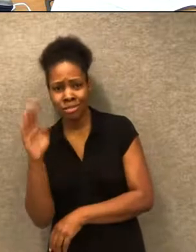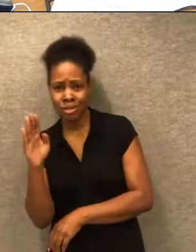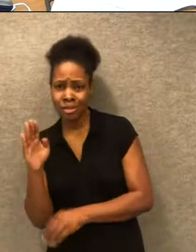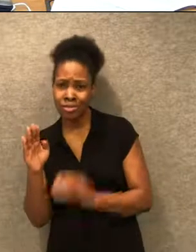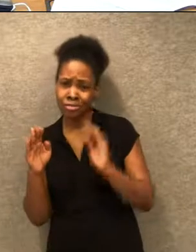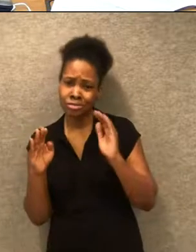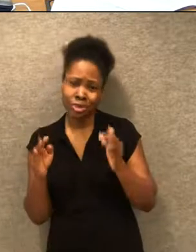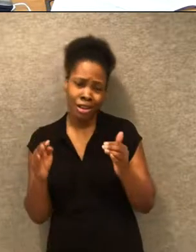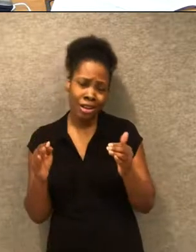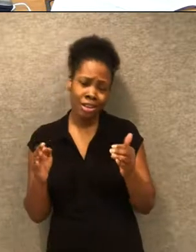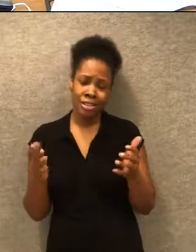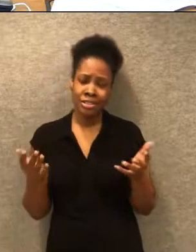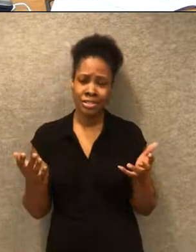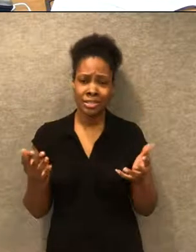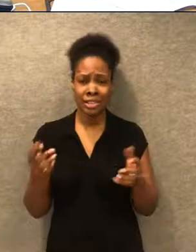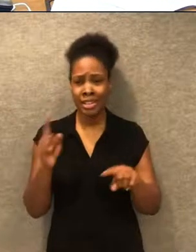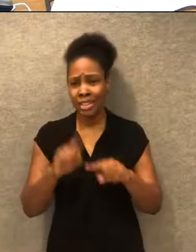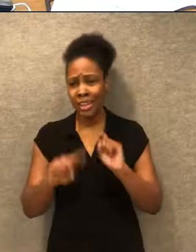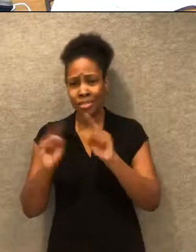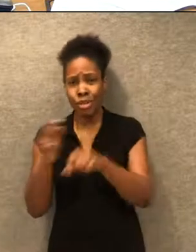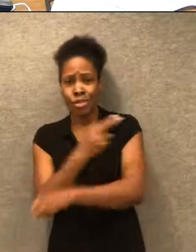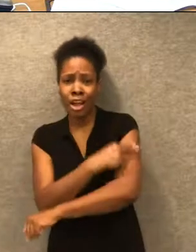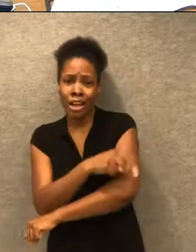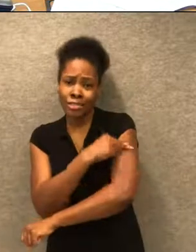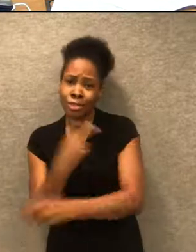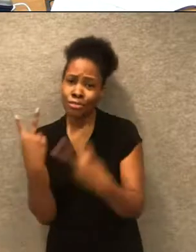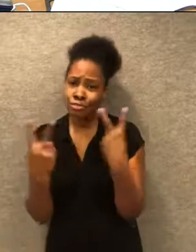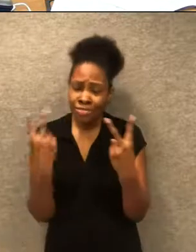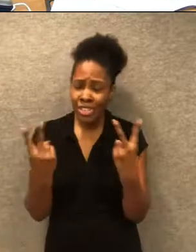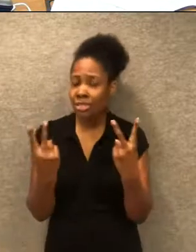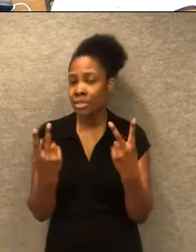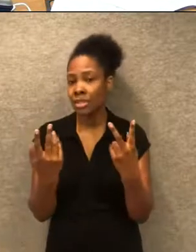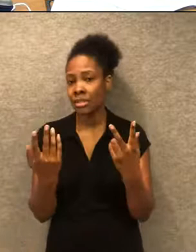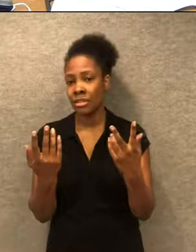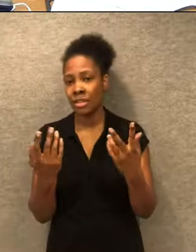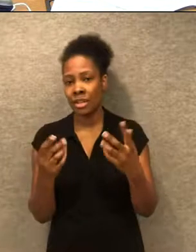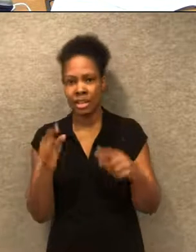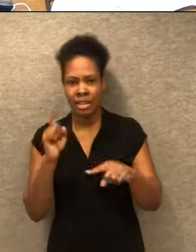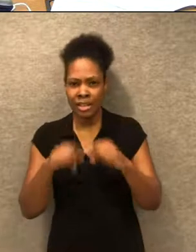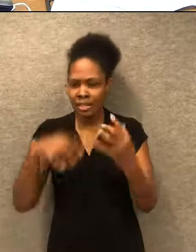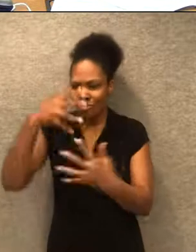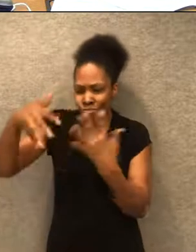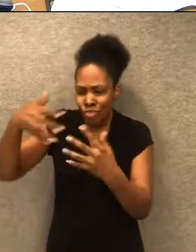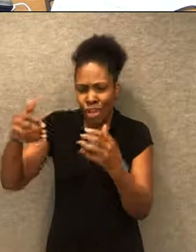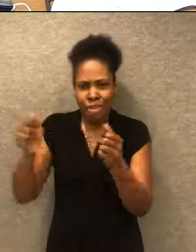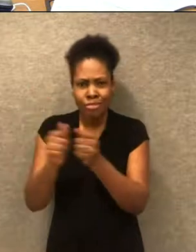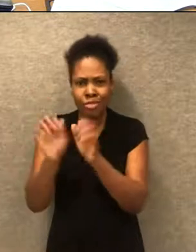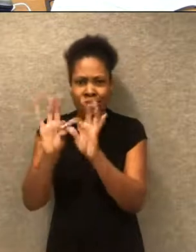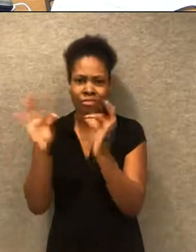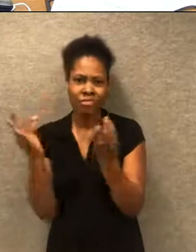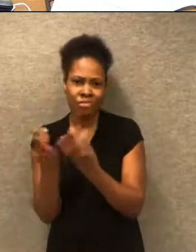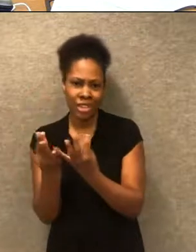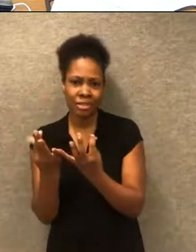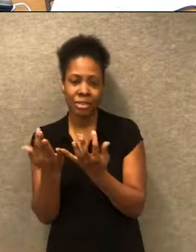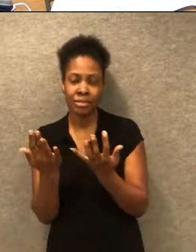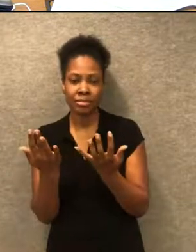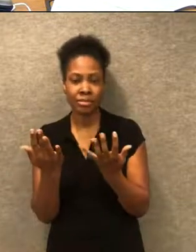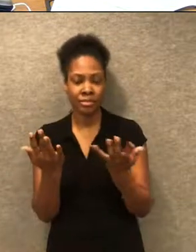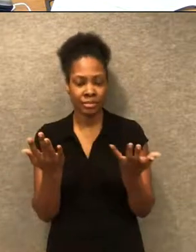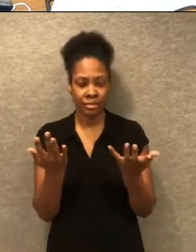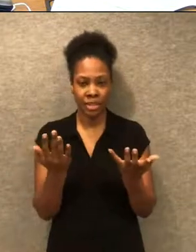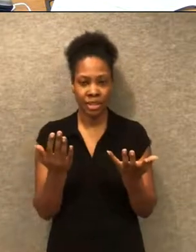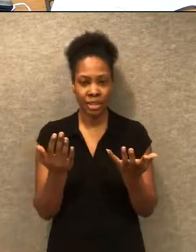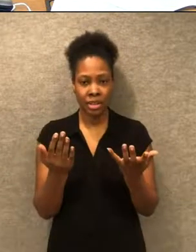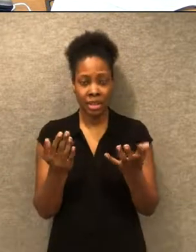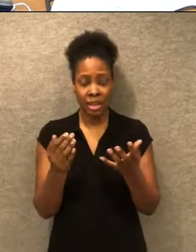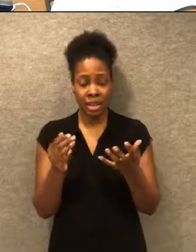have a funeral, you can't have a repast, you can't, you know, in many communities we celebrate the person's